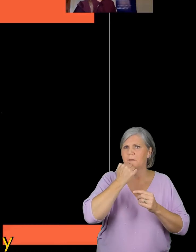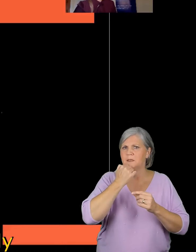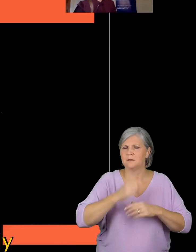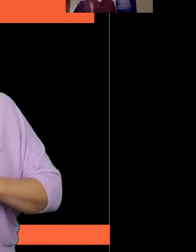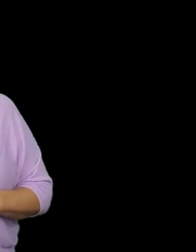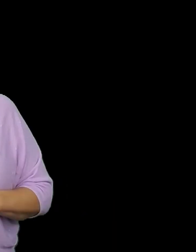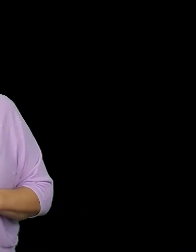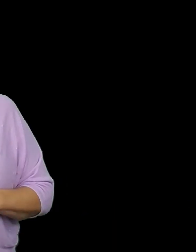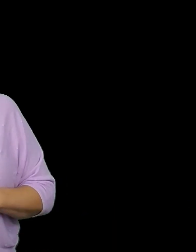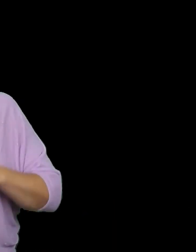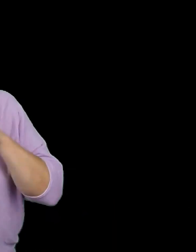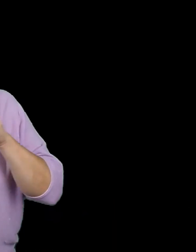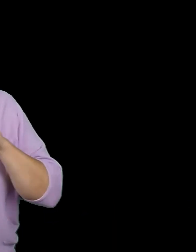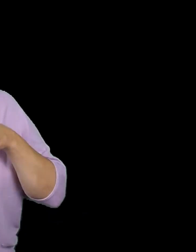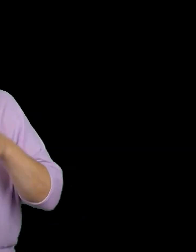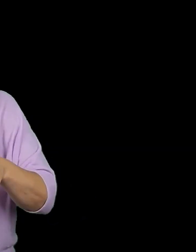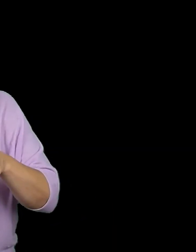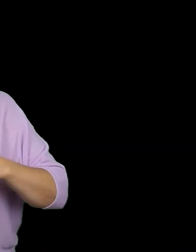sources.